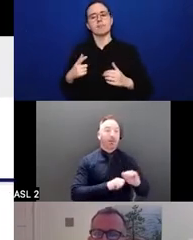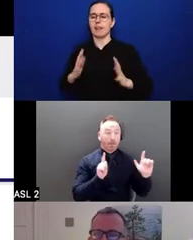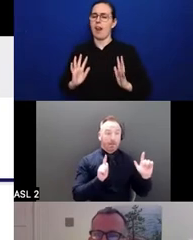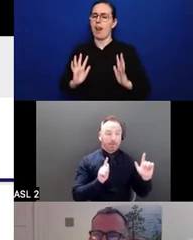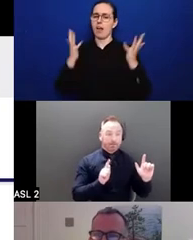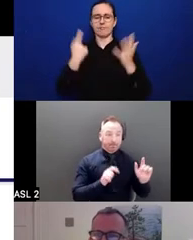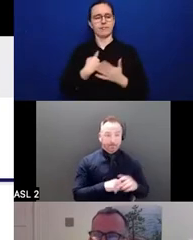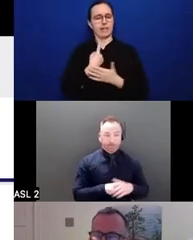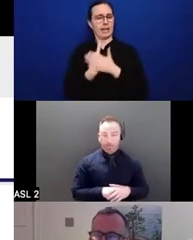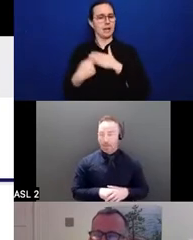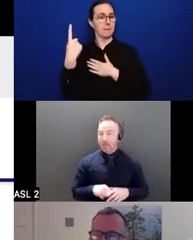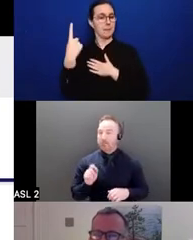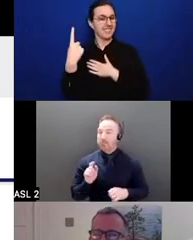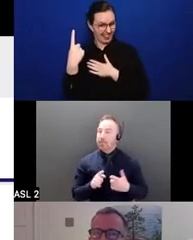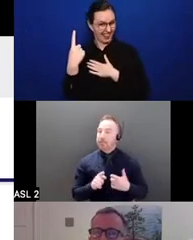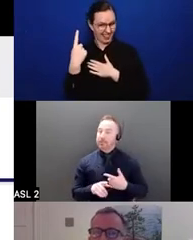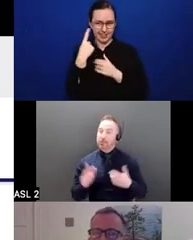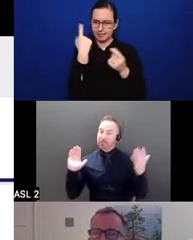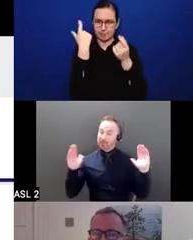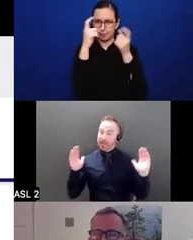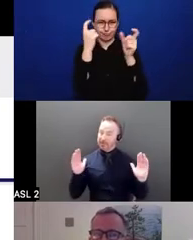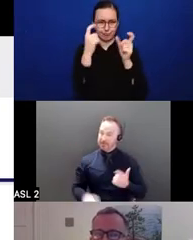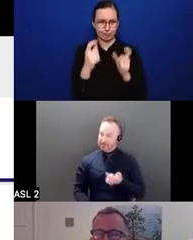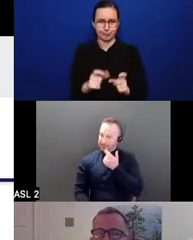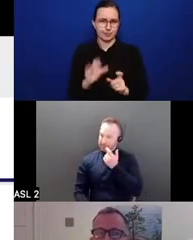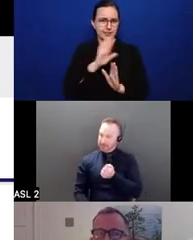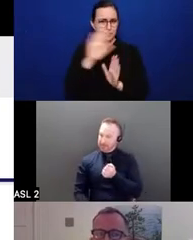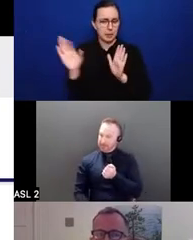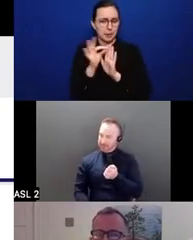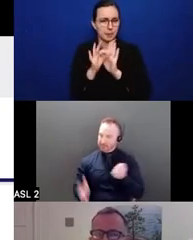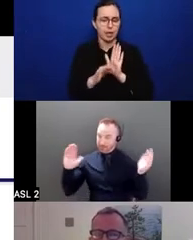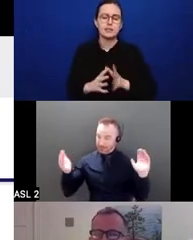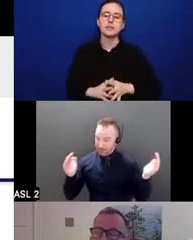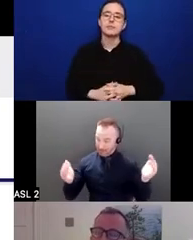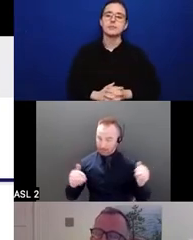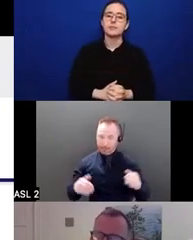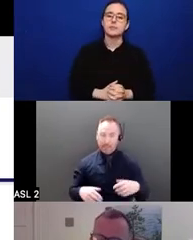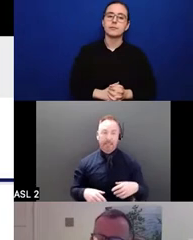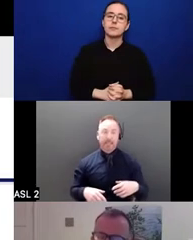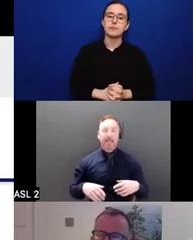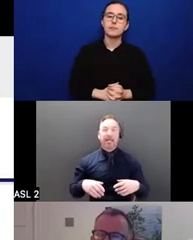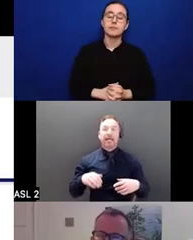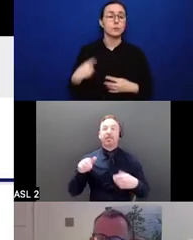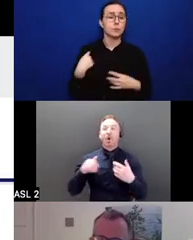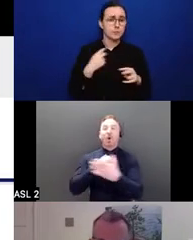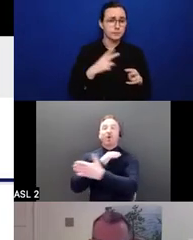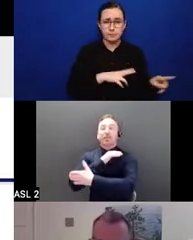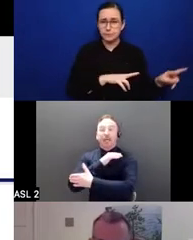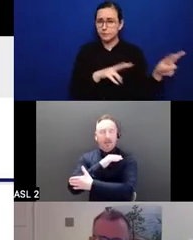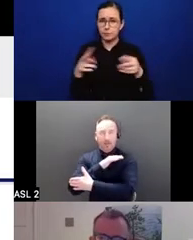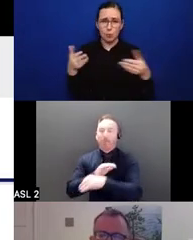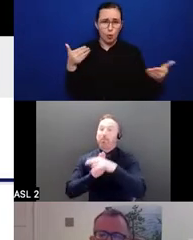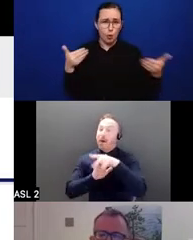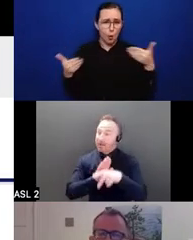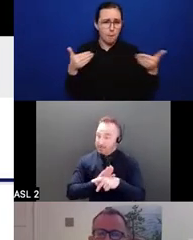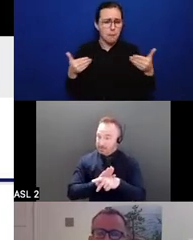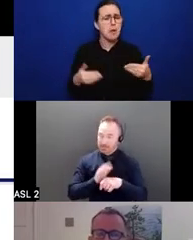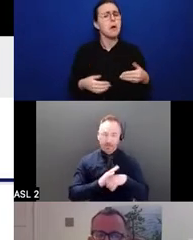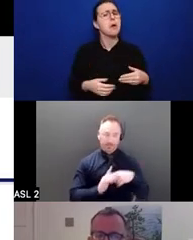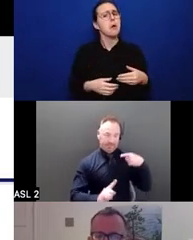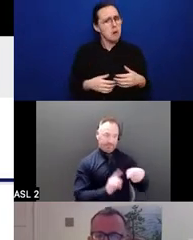What's an interesting comparison to make is if we just look at those those policies that were specifically focused